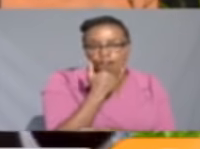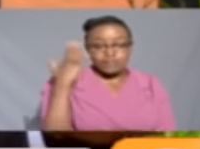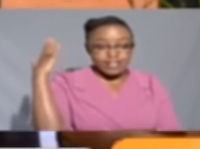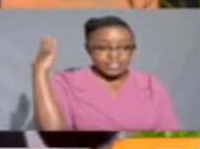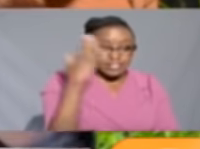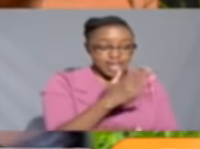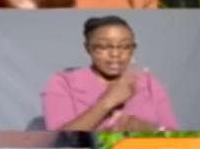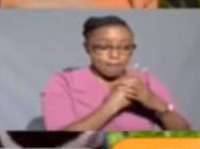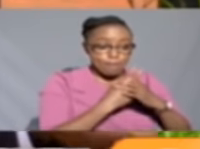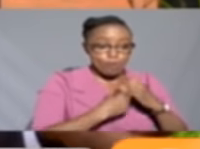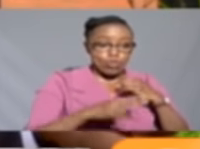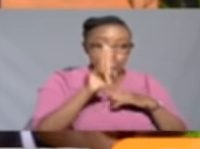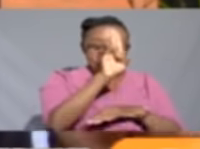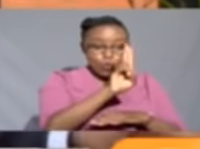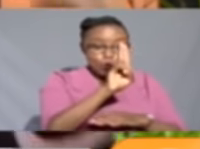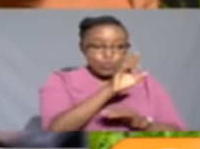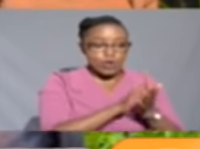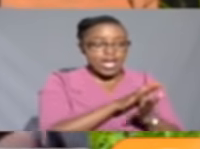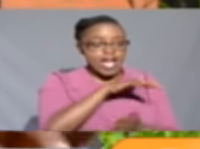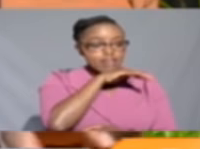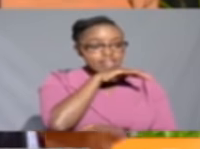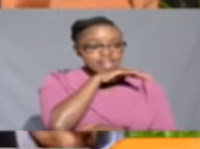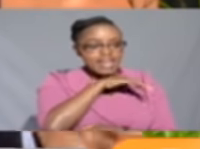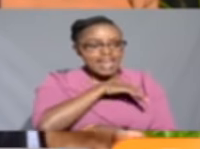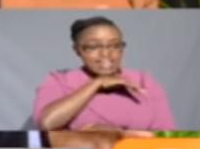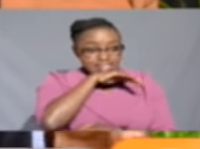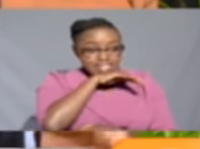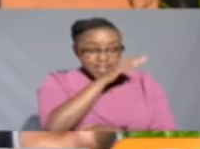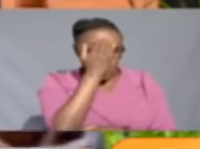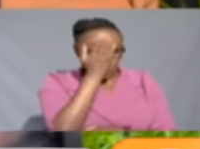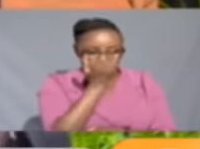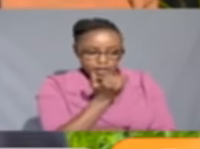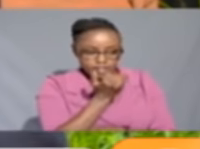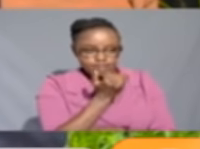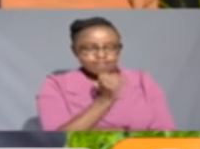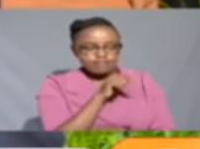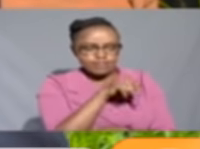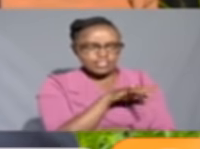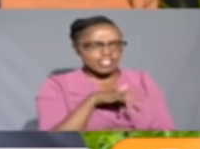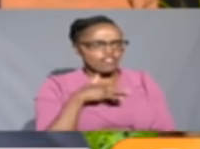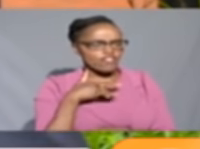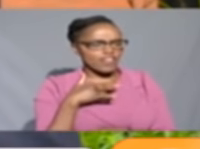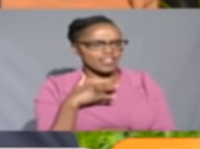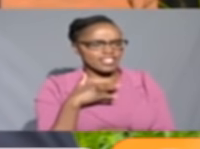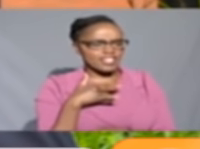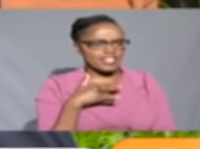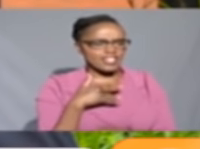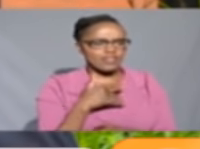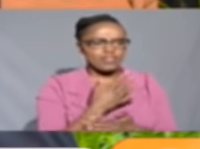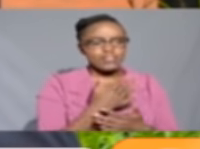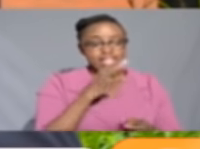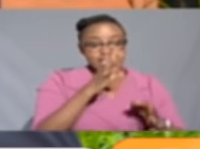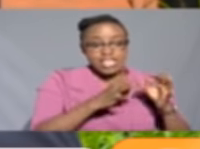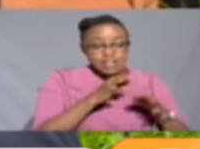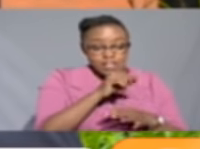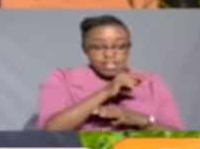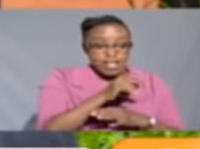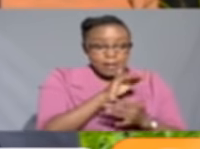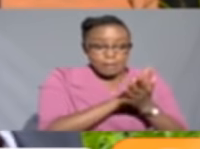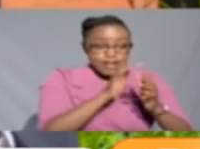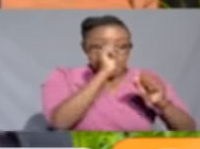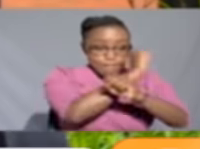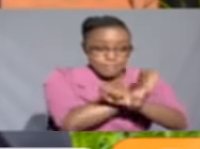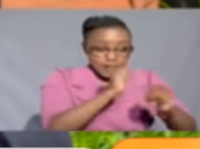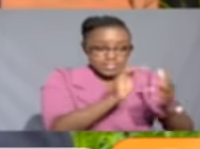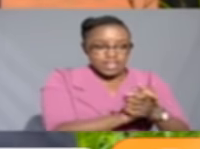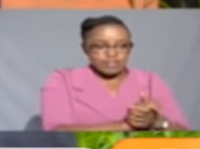to both Uhuru and Raila Odinga. Raila Odinga, because he felt that even if he became president, you